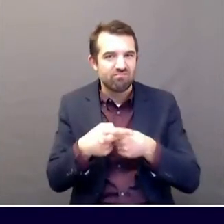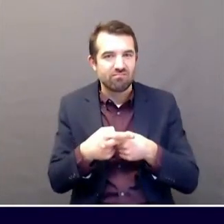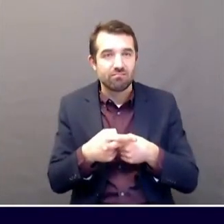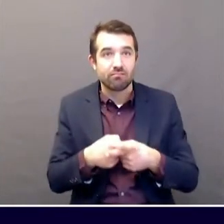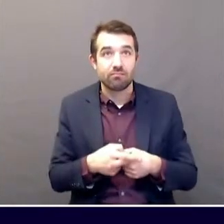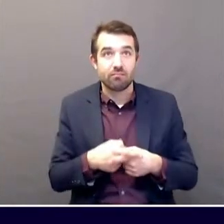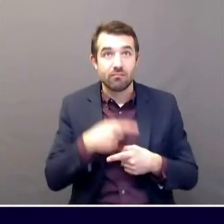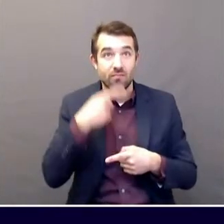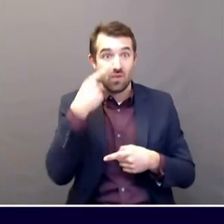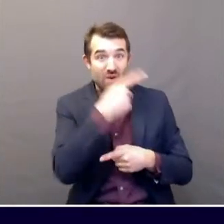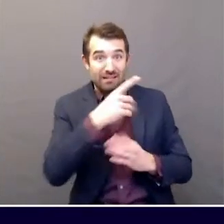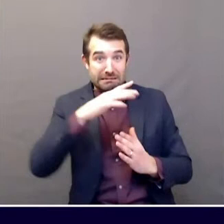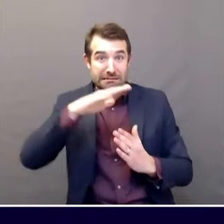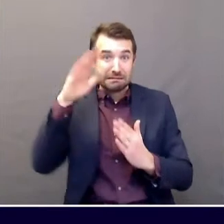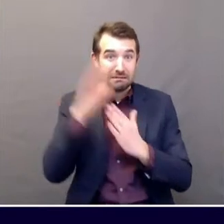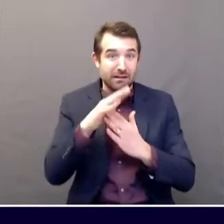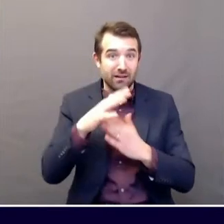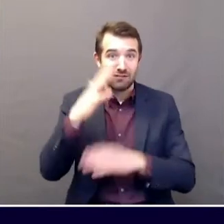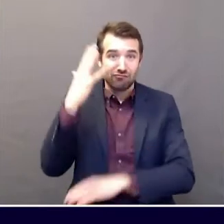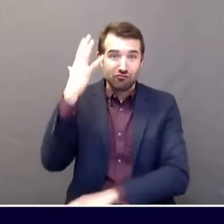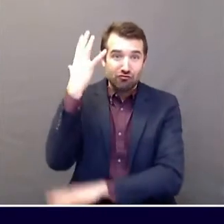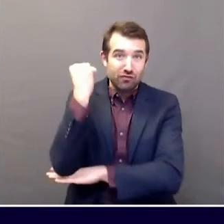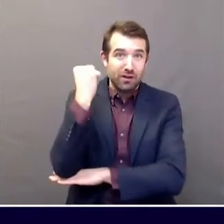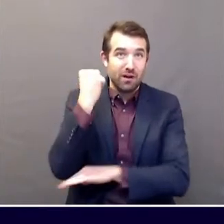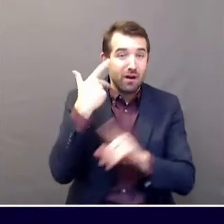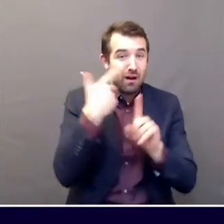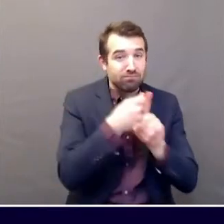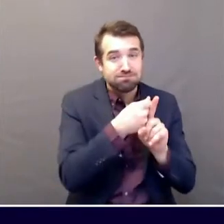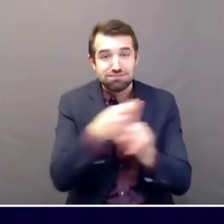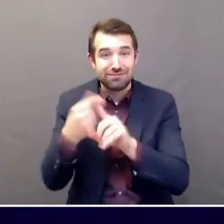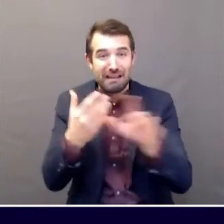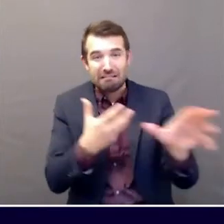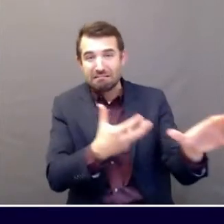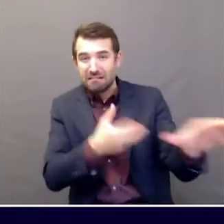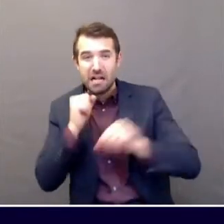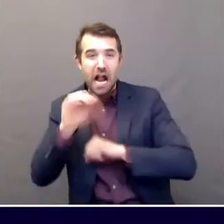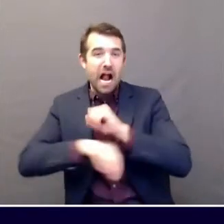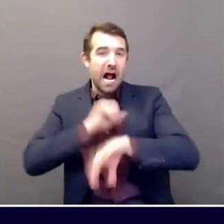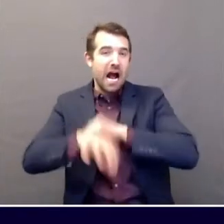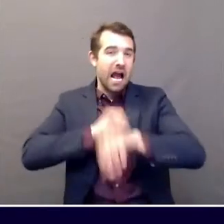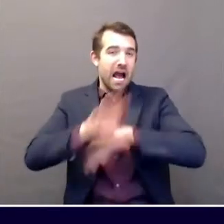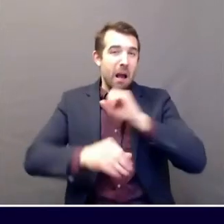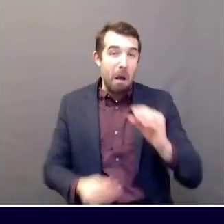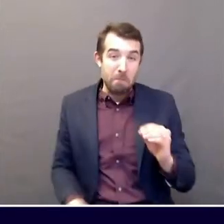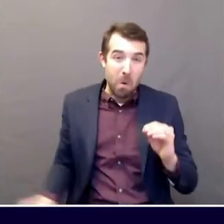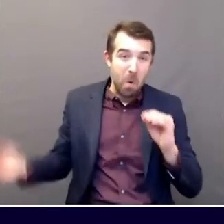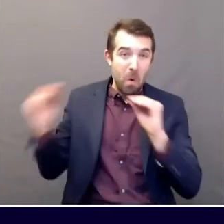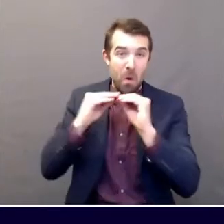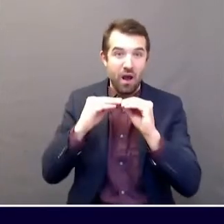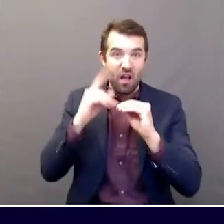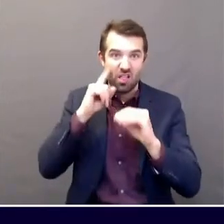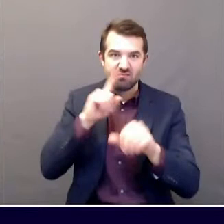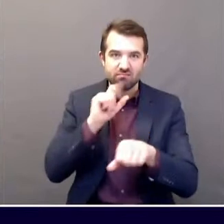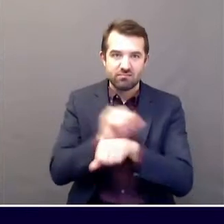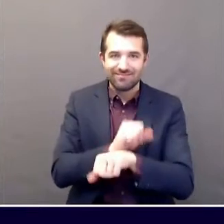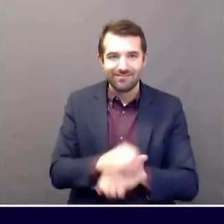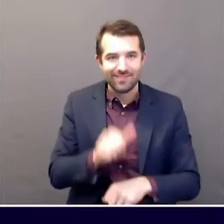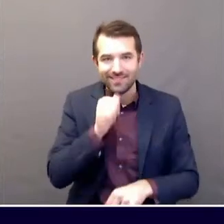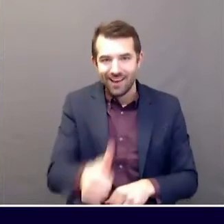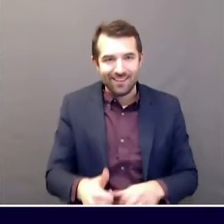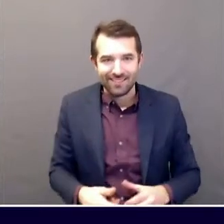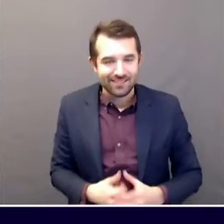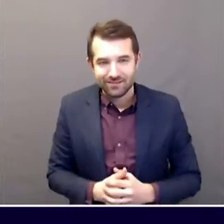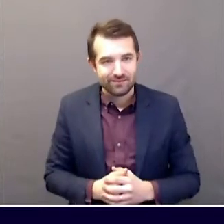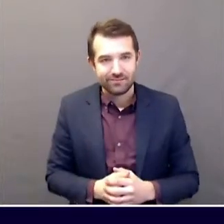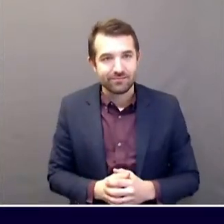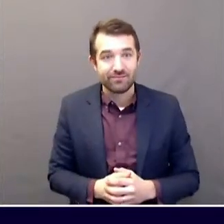of vaccinating people, getting shots in arms. That really didn't happen. And on my calls with